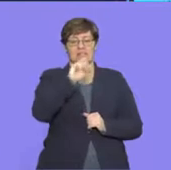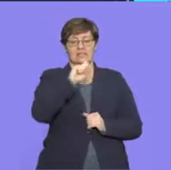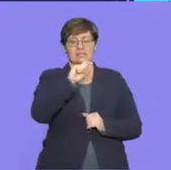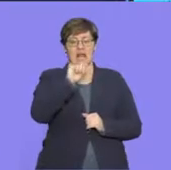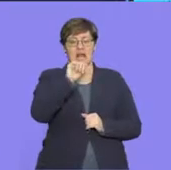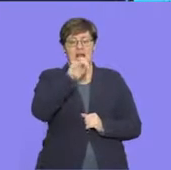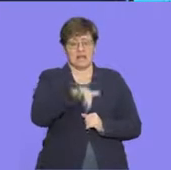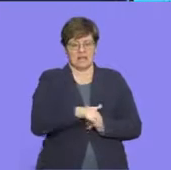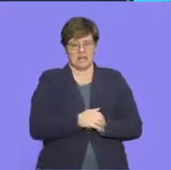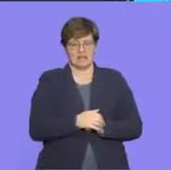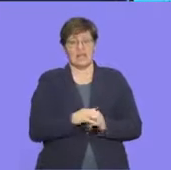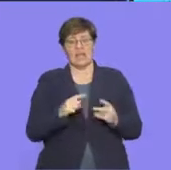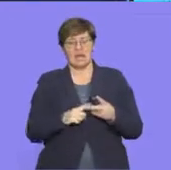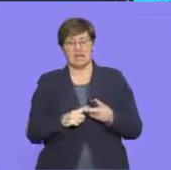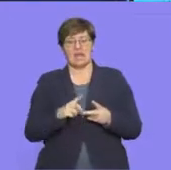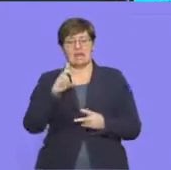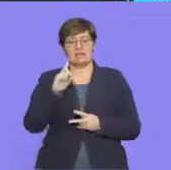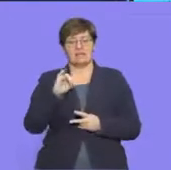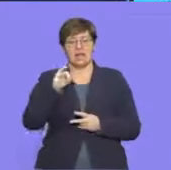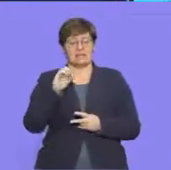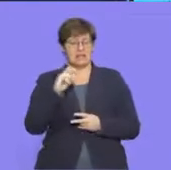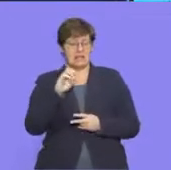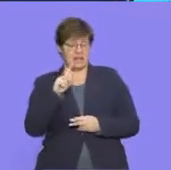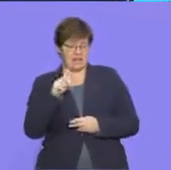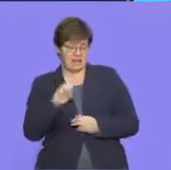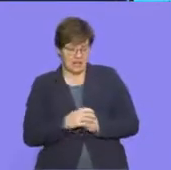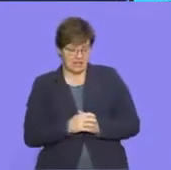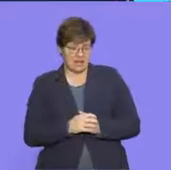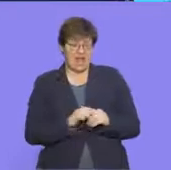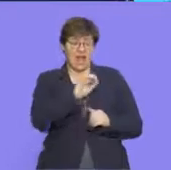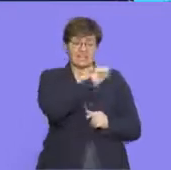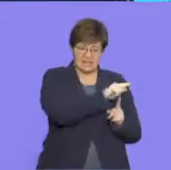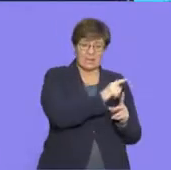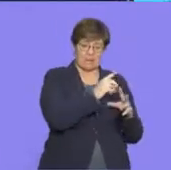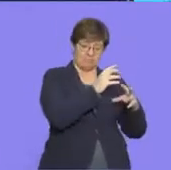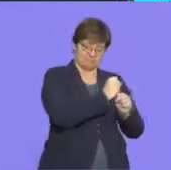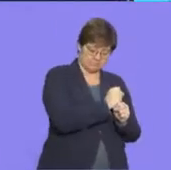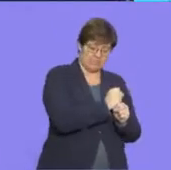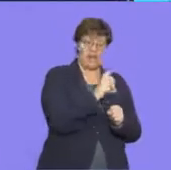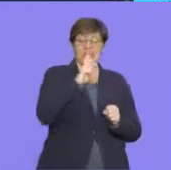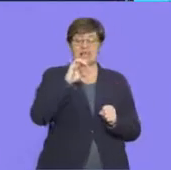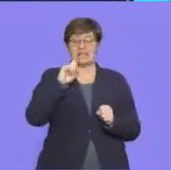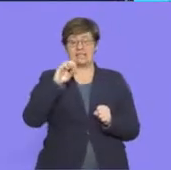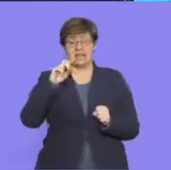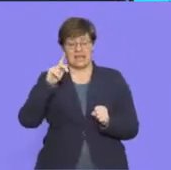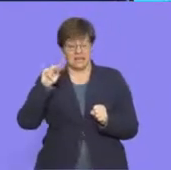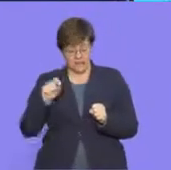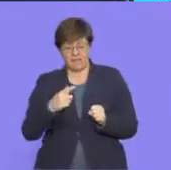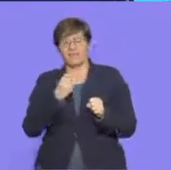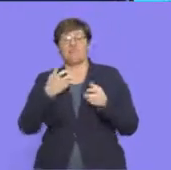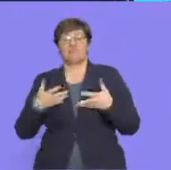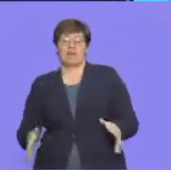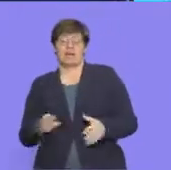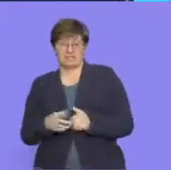contraction, and another is diastole, which means to relax. So generally when we talk about the heart contracting and